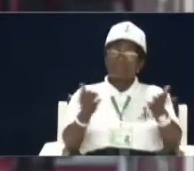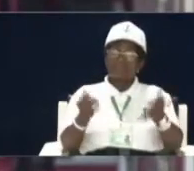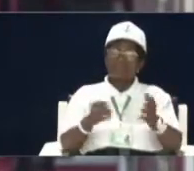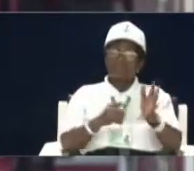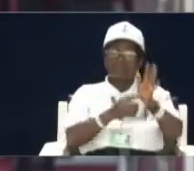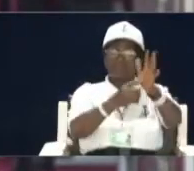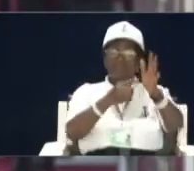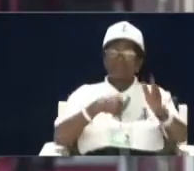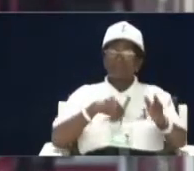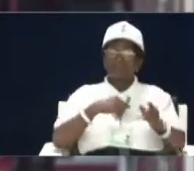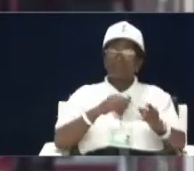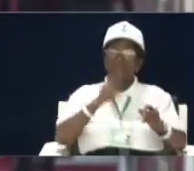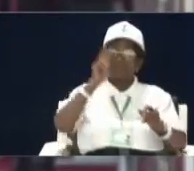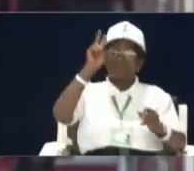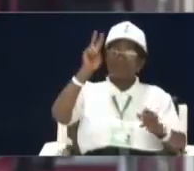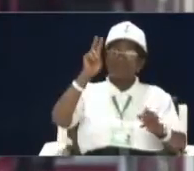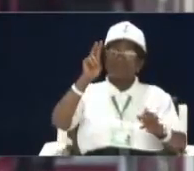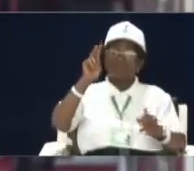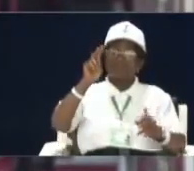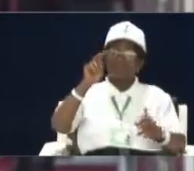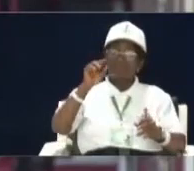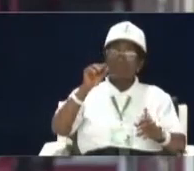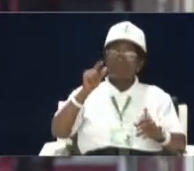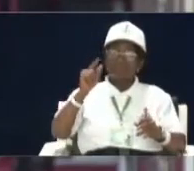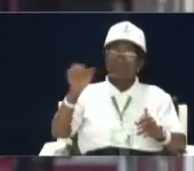showed me 2 hectares of land,